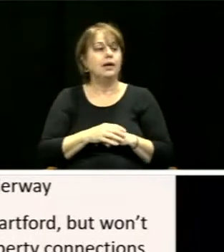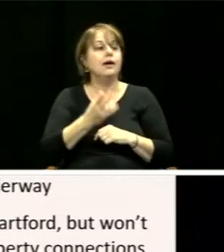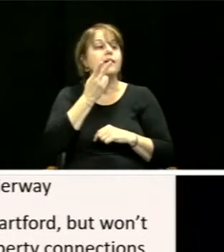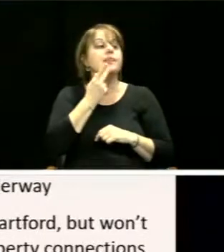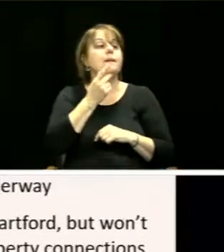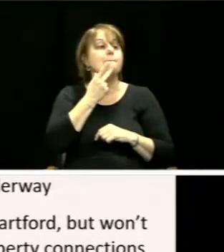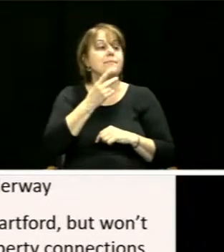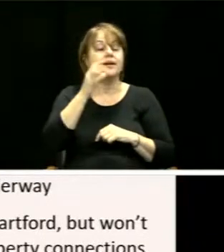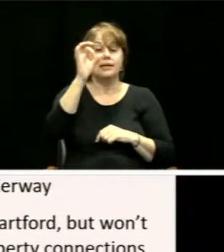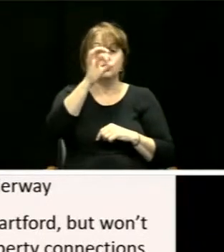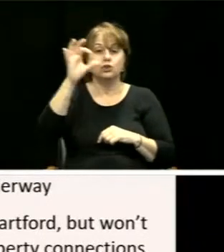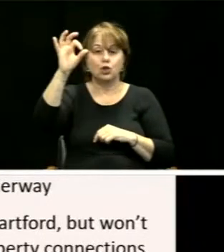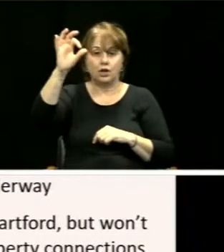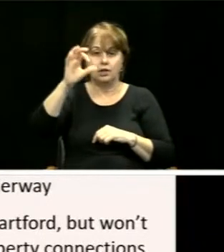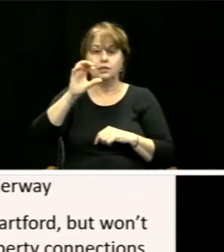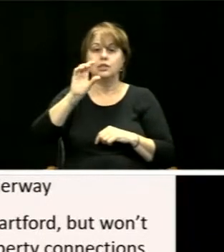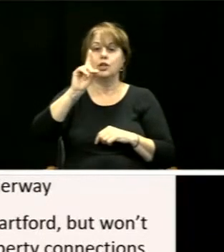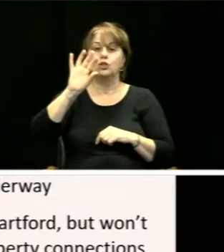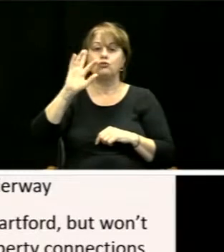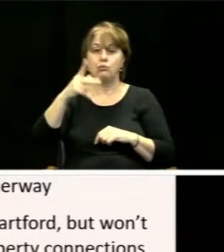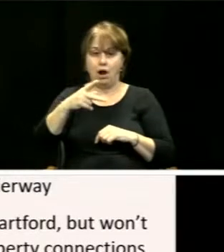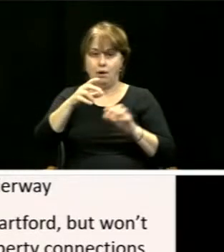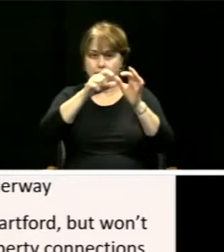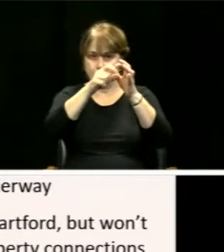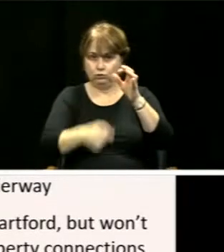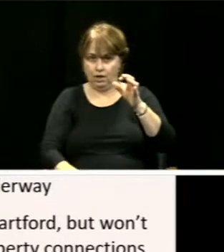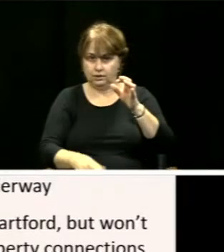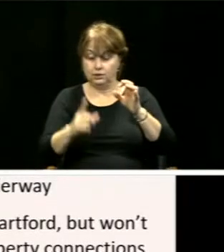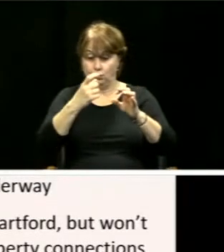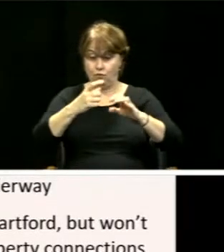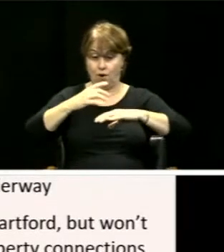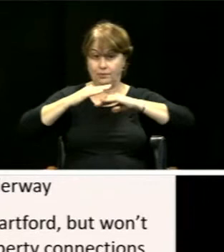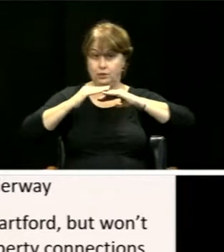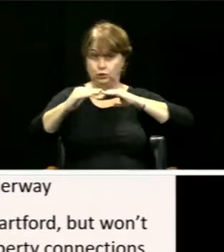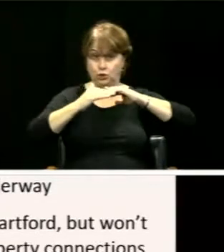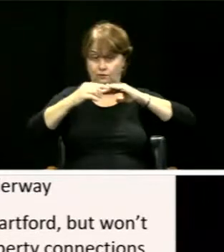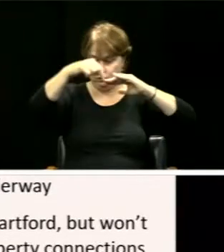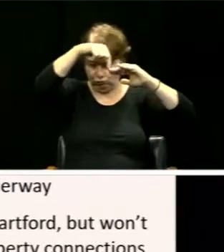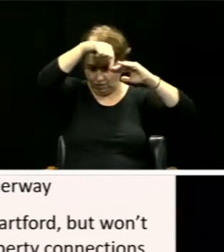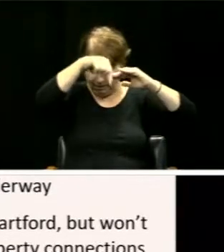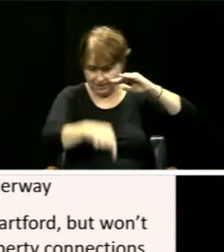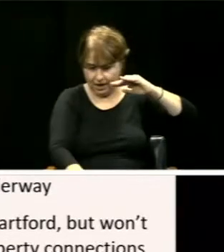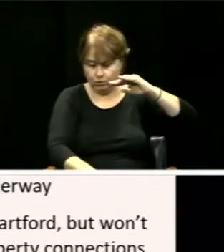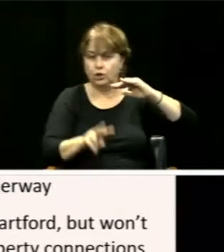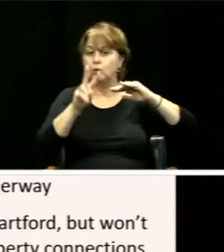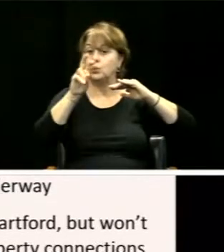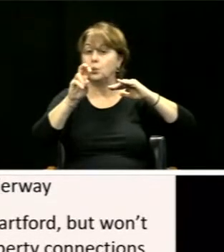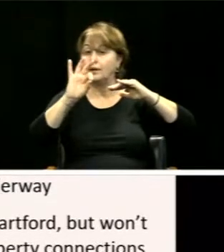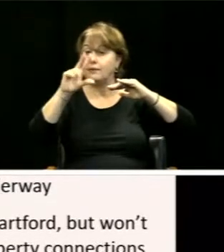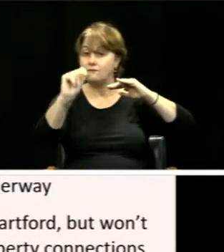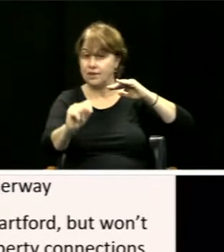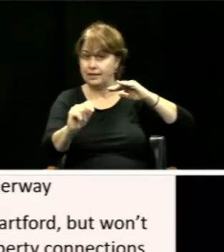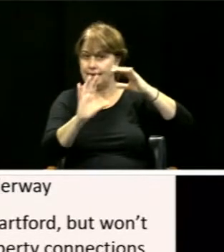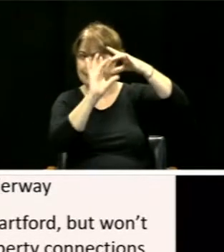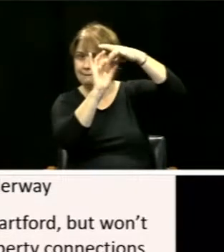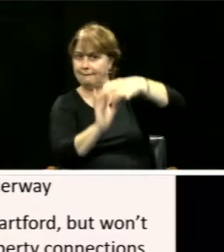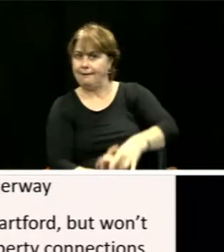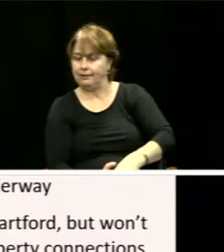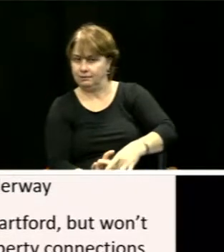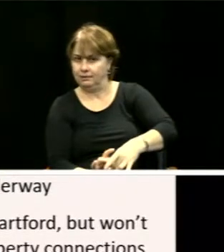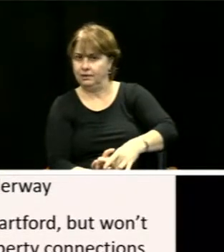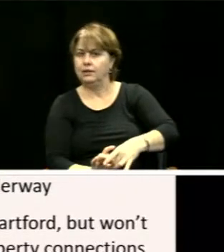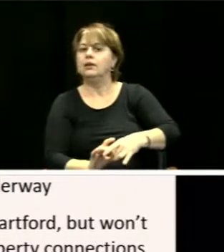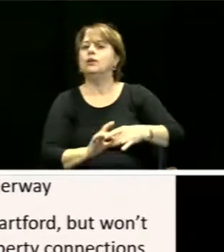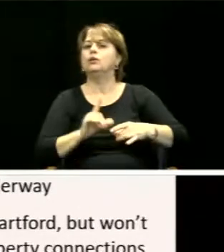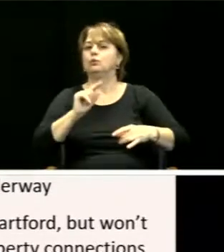drop shafts. That's where the flow from the surface would then drop down to 200 feet and connect over to the